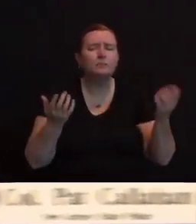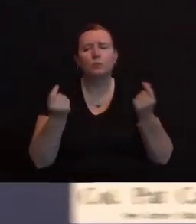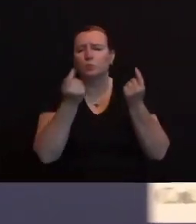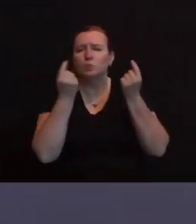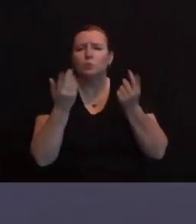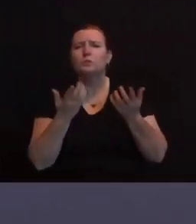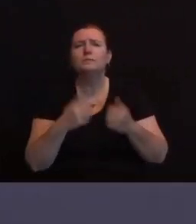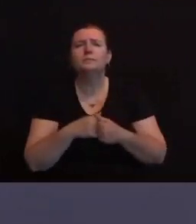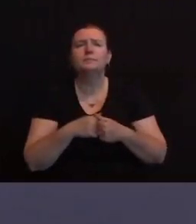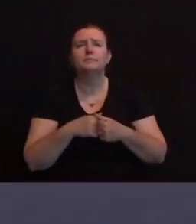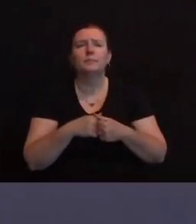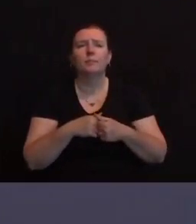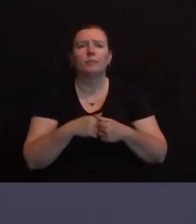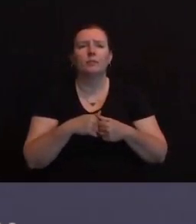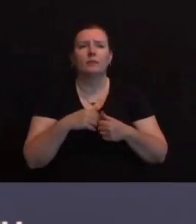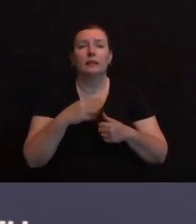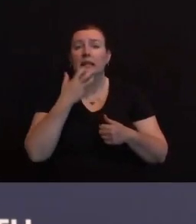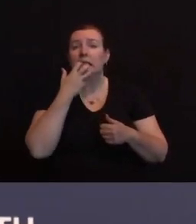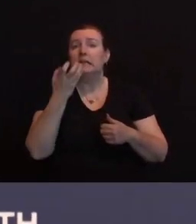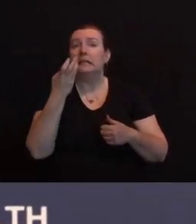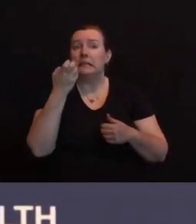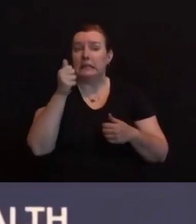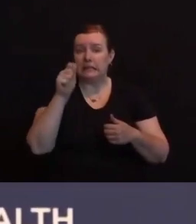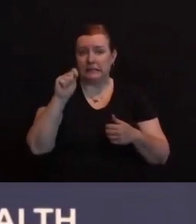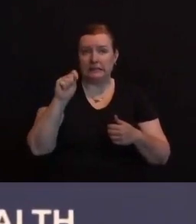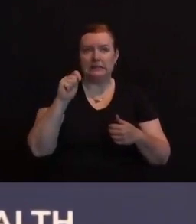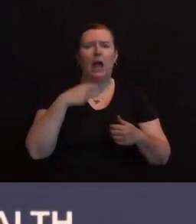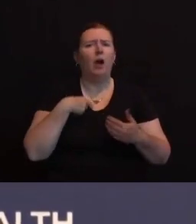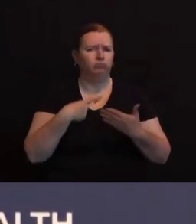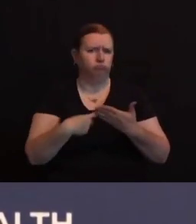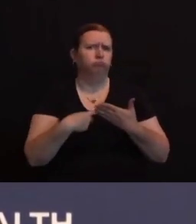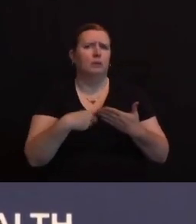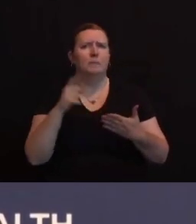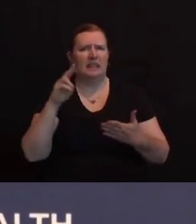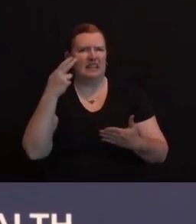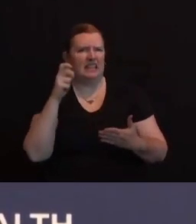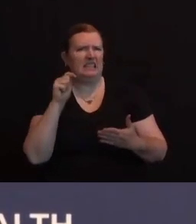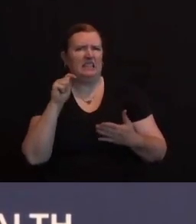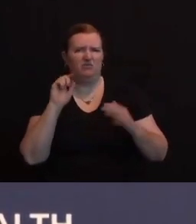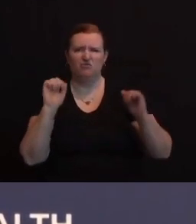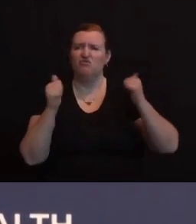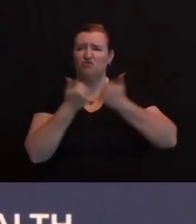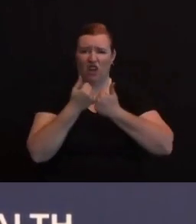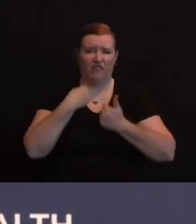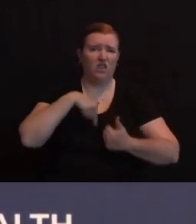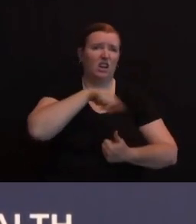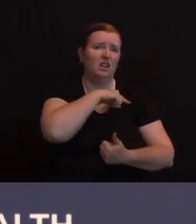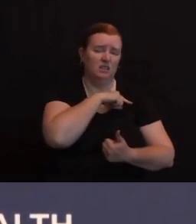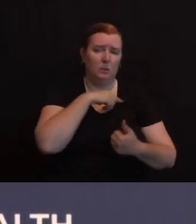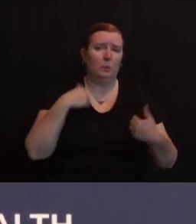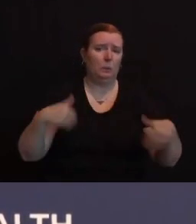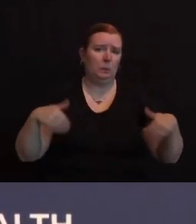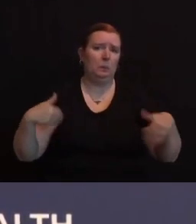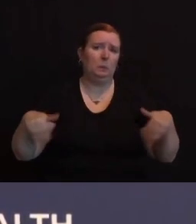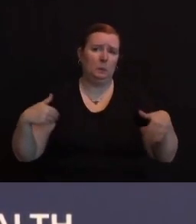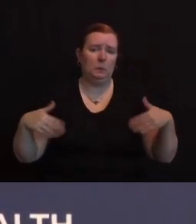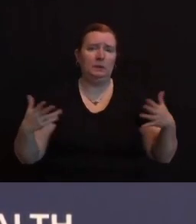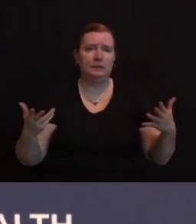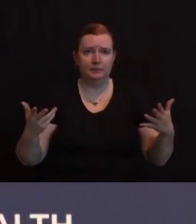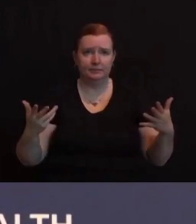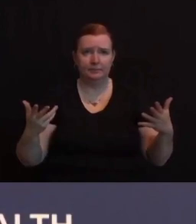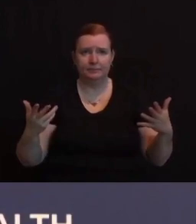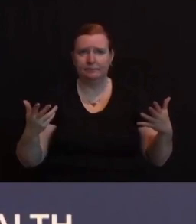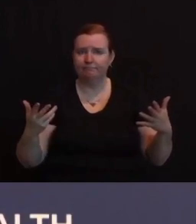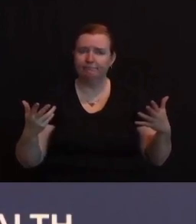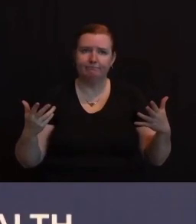heat yet today, folks, but needless to say, that continues to also be a challenge that I think we're all dealing with. In cooling centers, you find